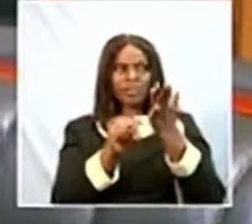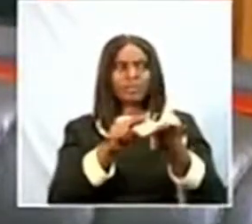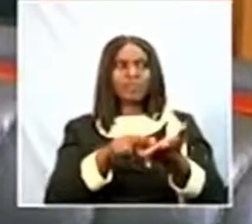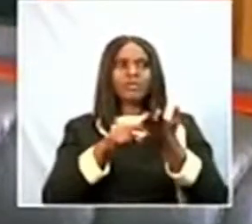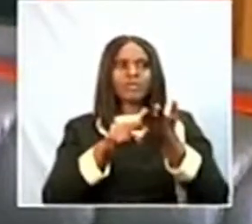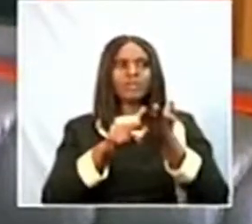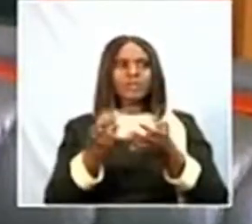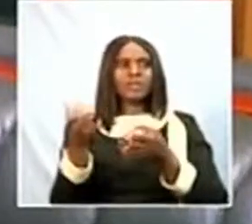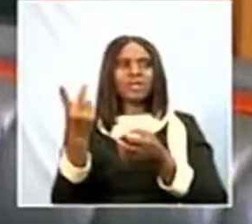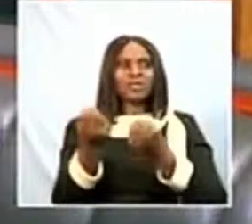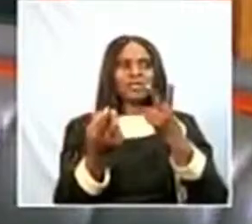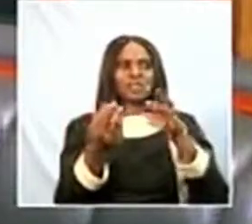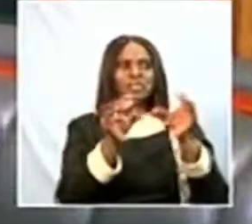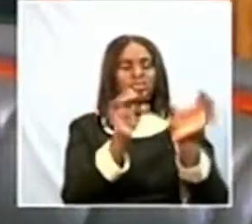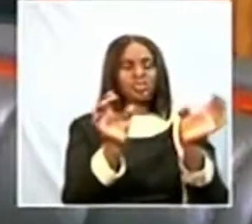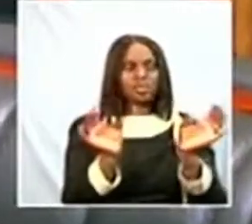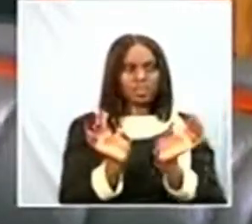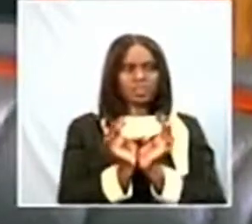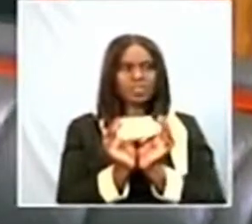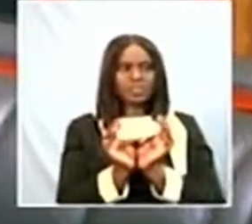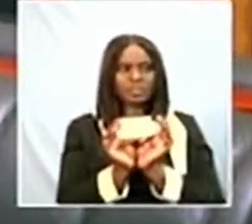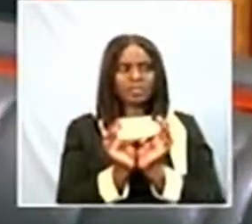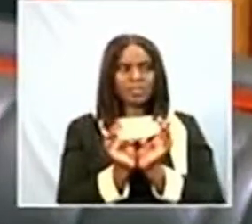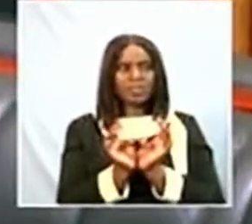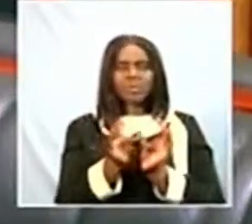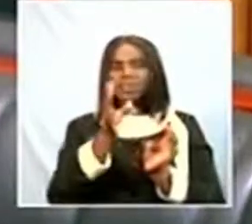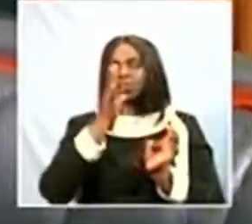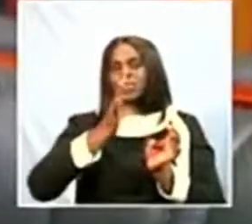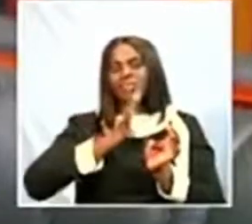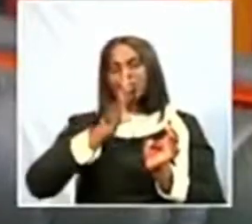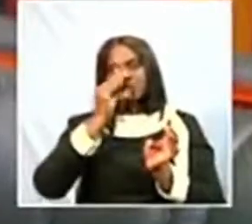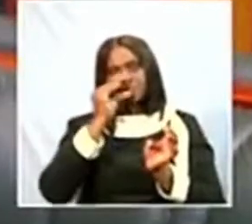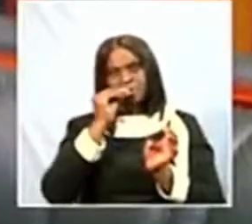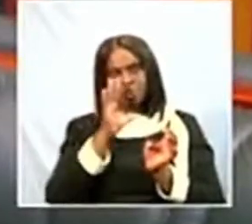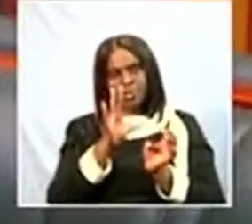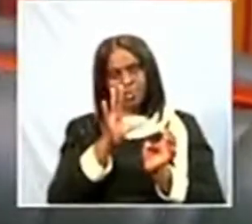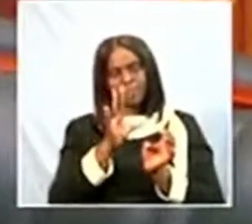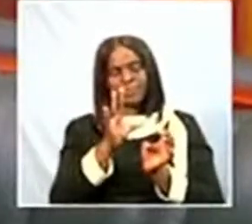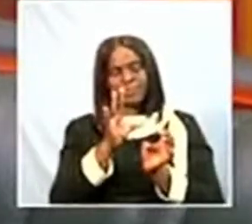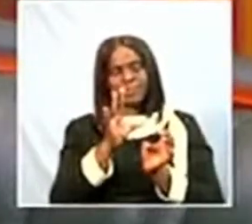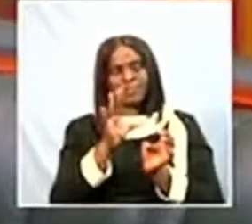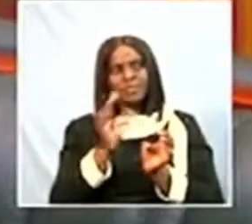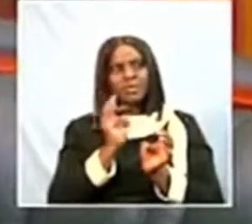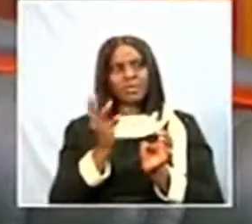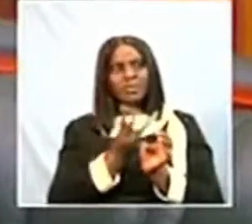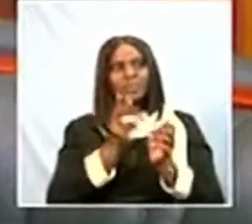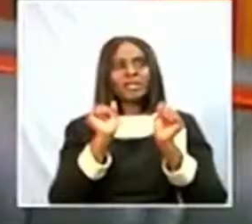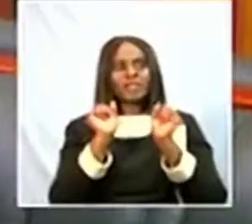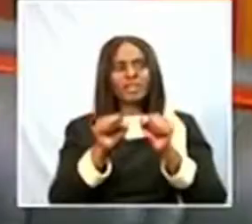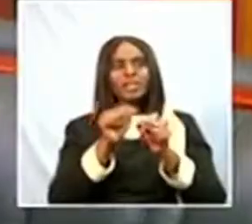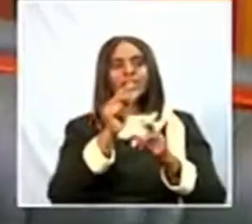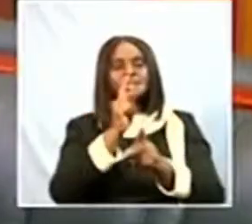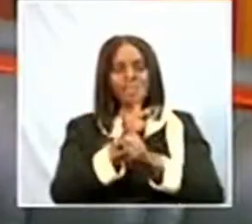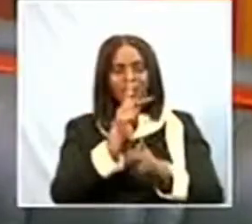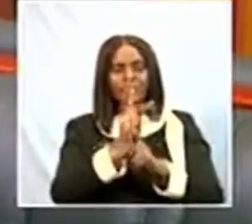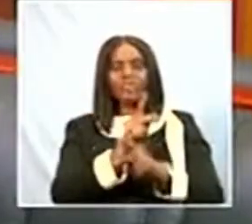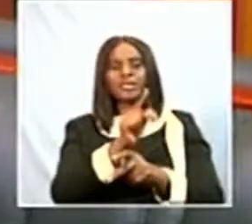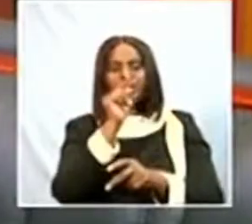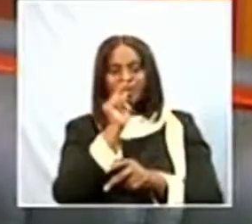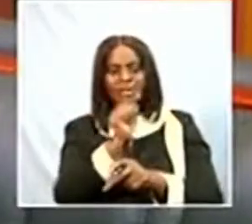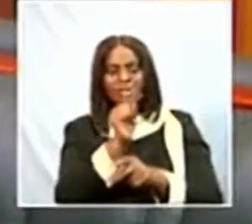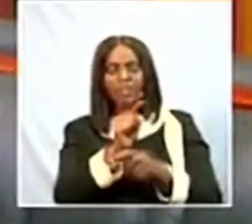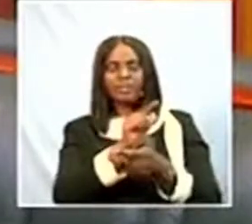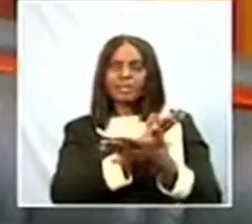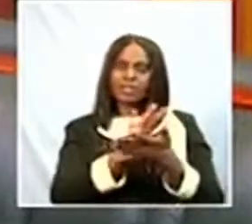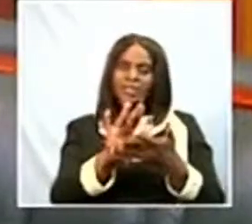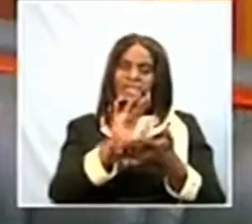representing Kawata constituency. Madam Speaker, we can keep this a